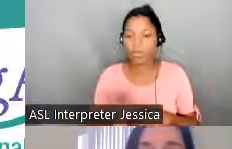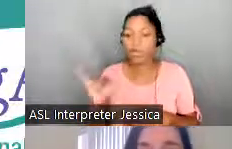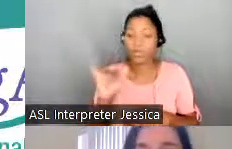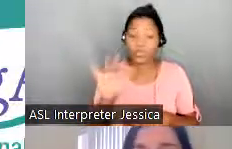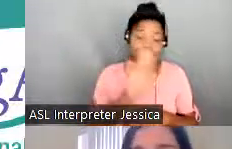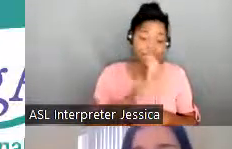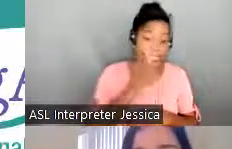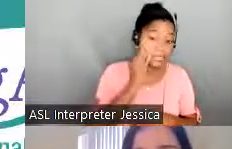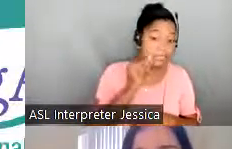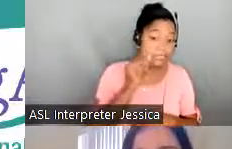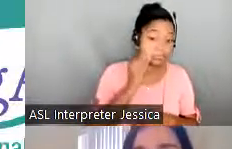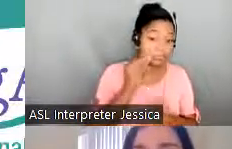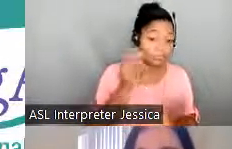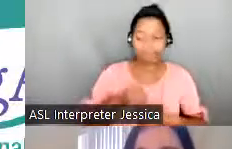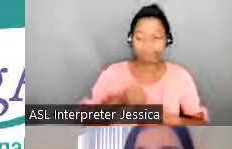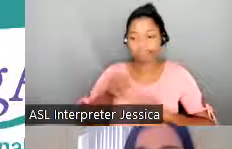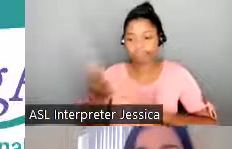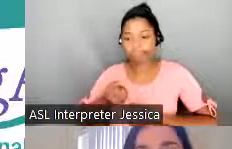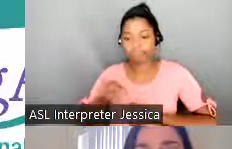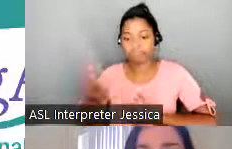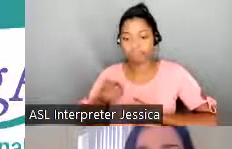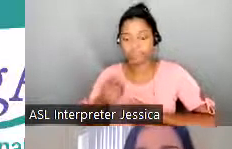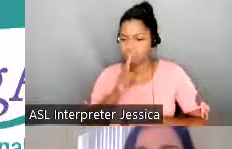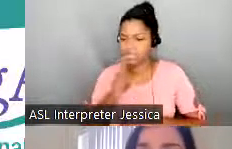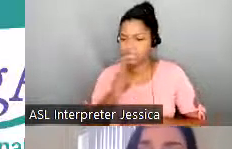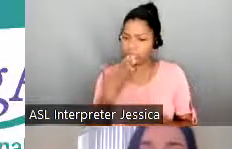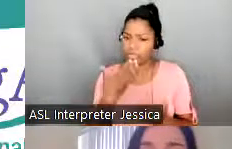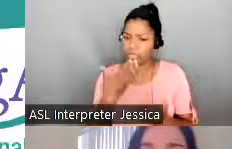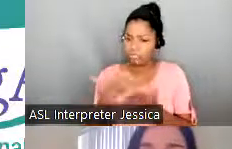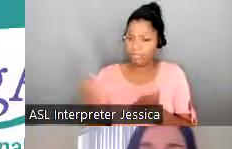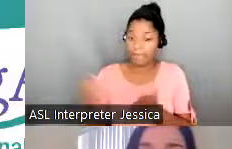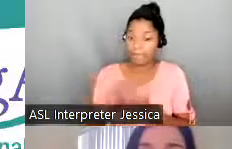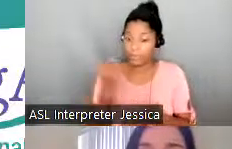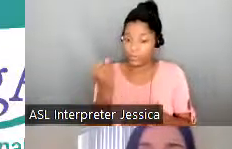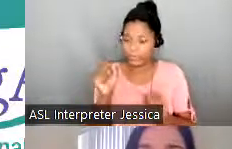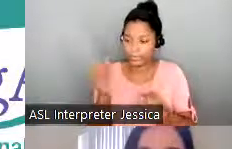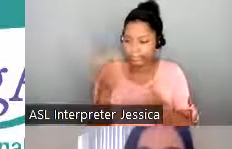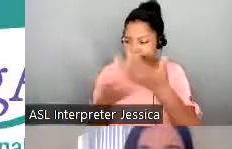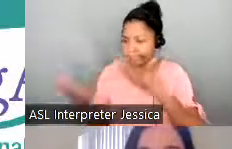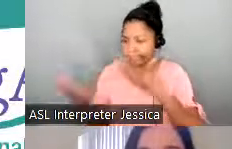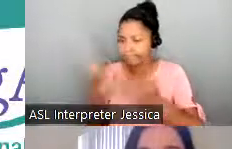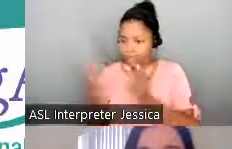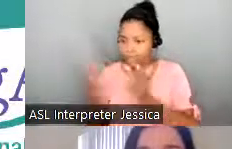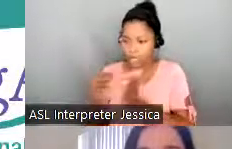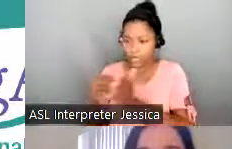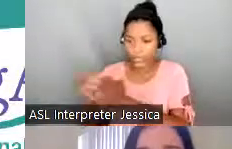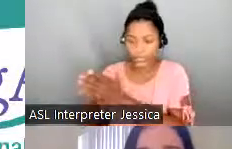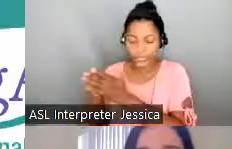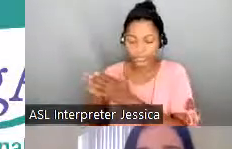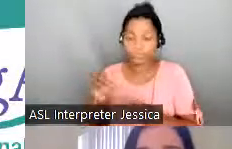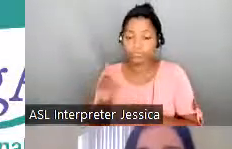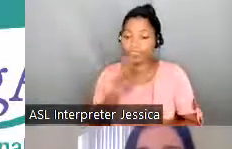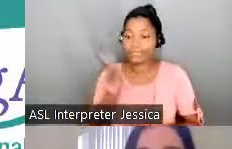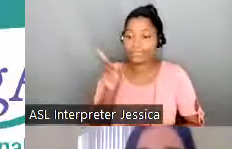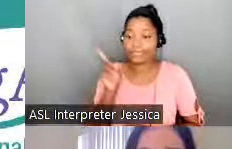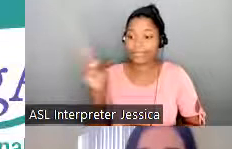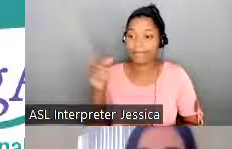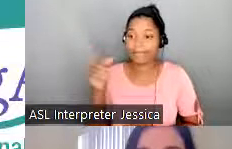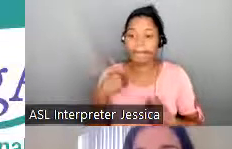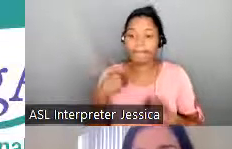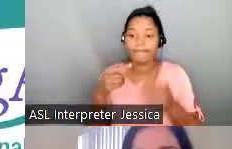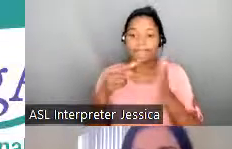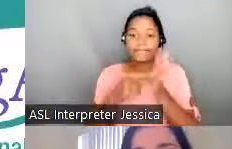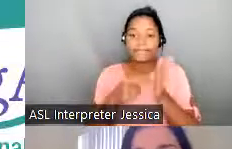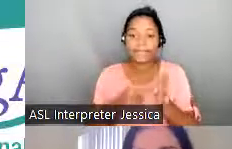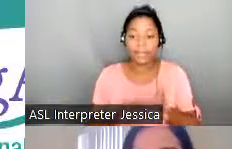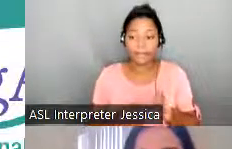share their own experiences. So it's really a great chance for peer networking and peer learning. And the slide can include some examples of the topics we've